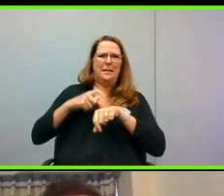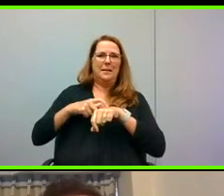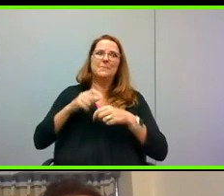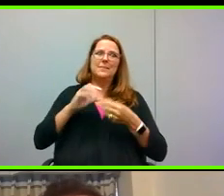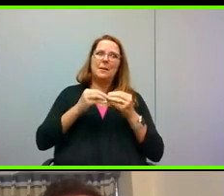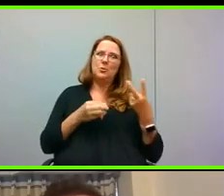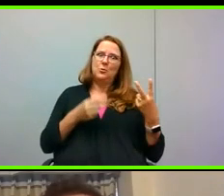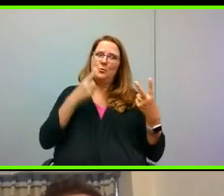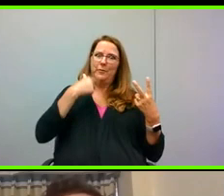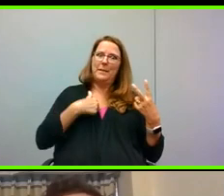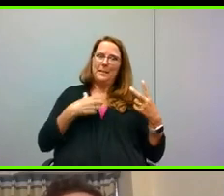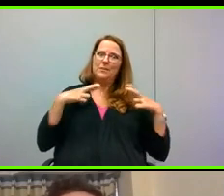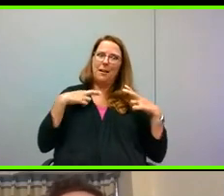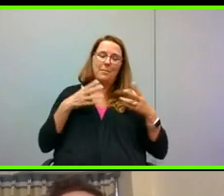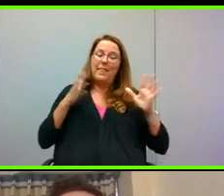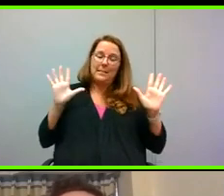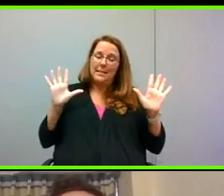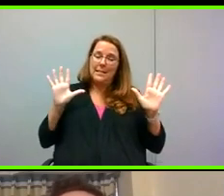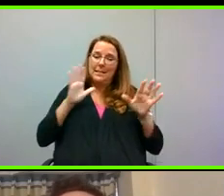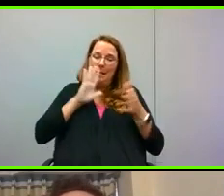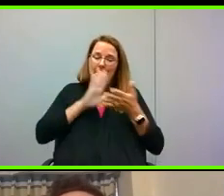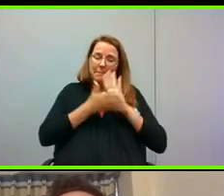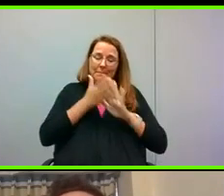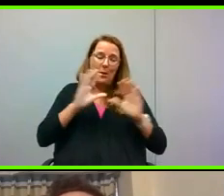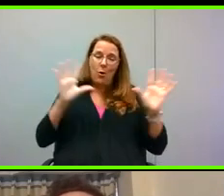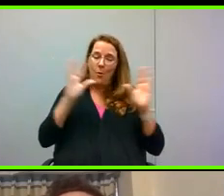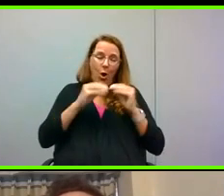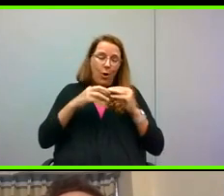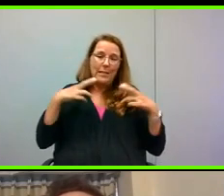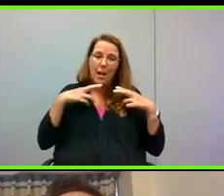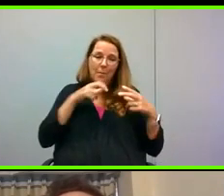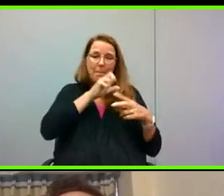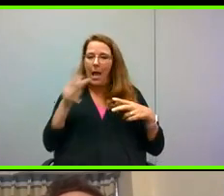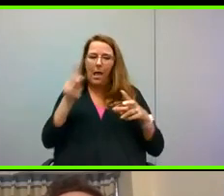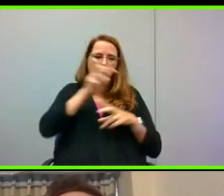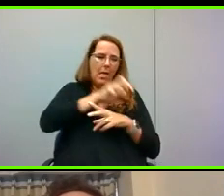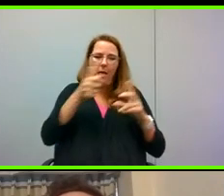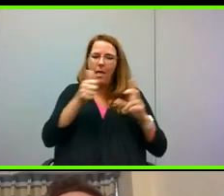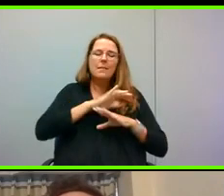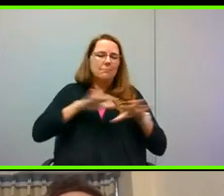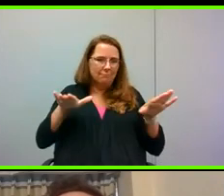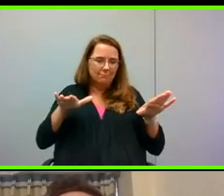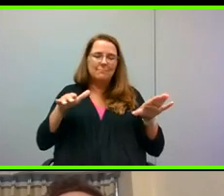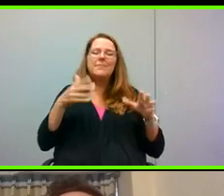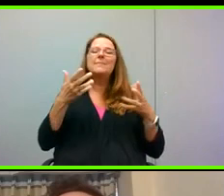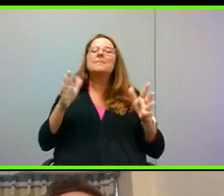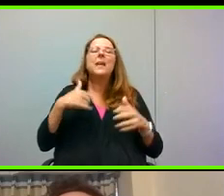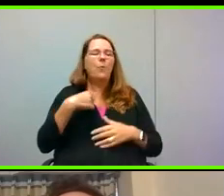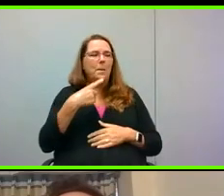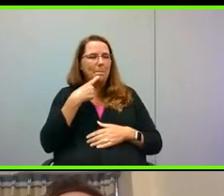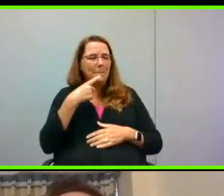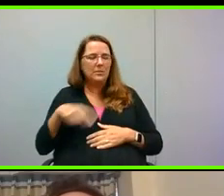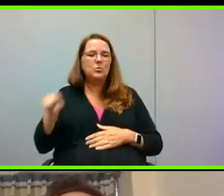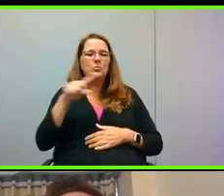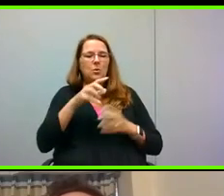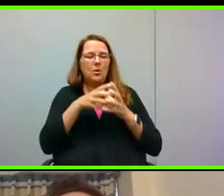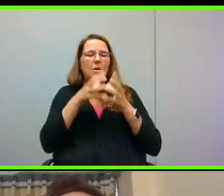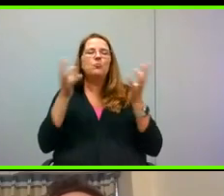it. No more retirements. That will be it. I am going to miss you all greatly.